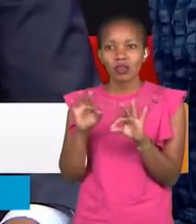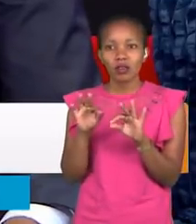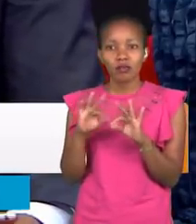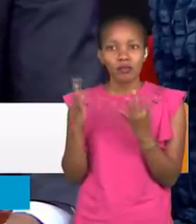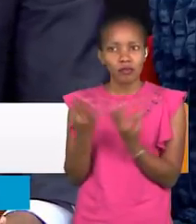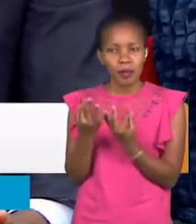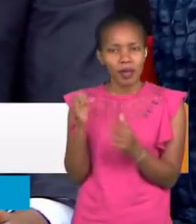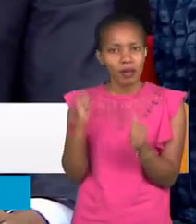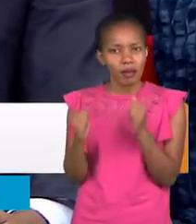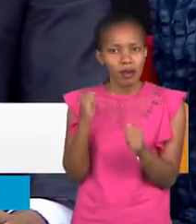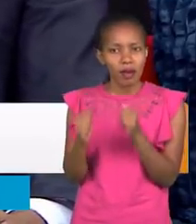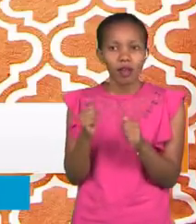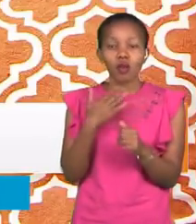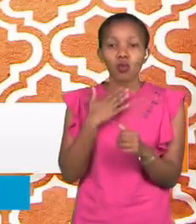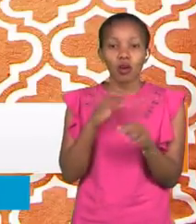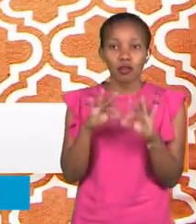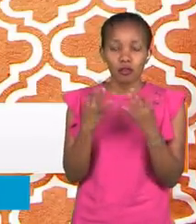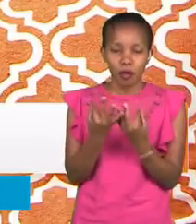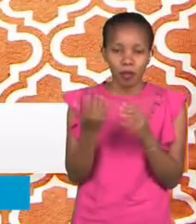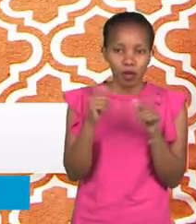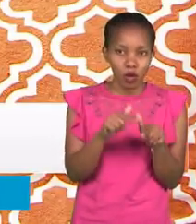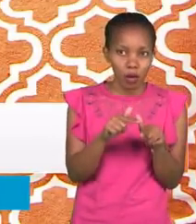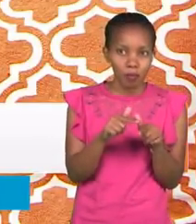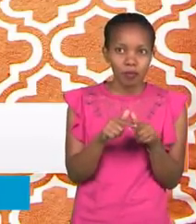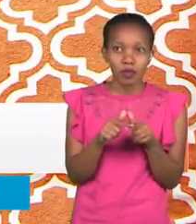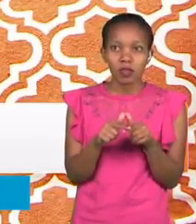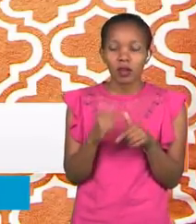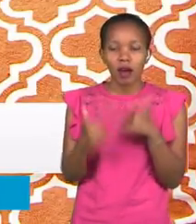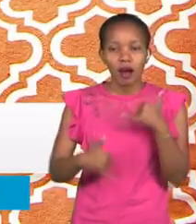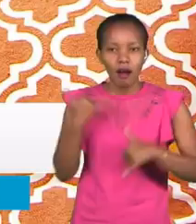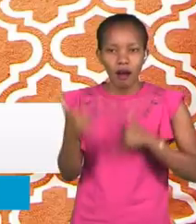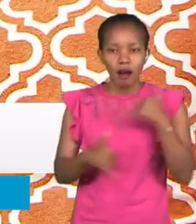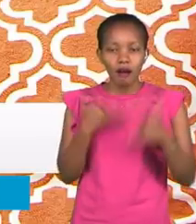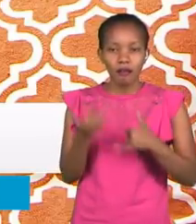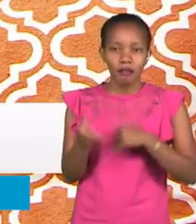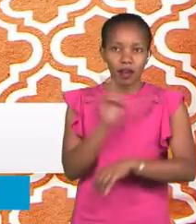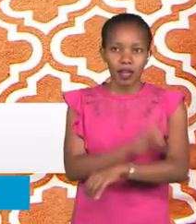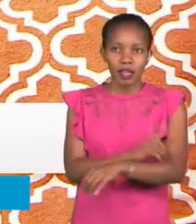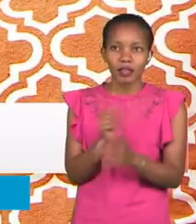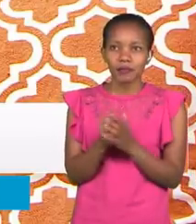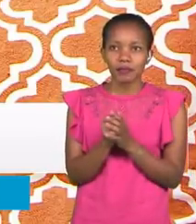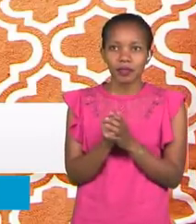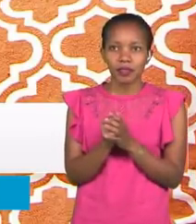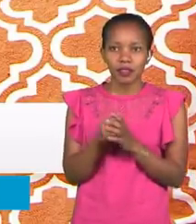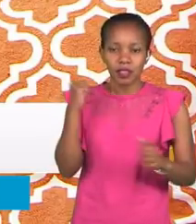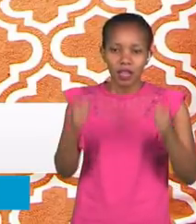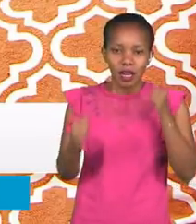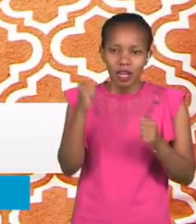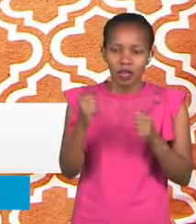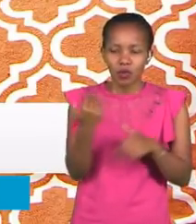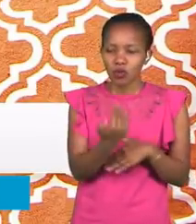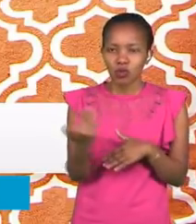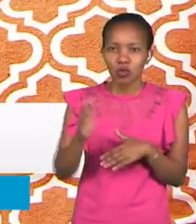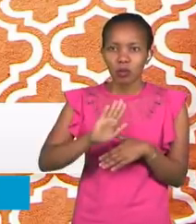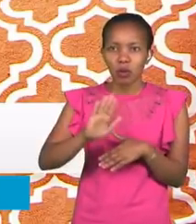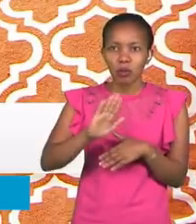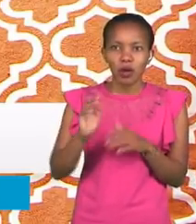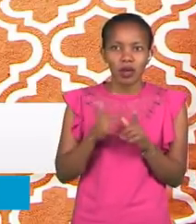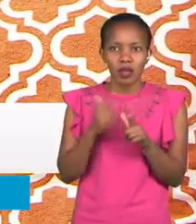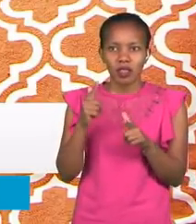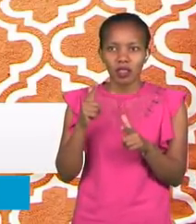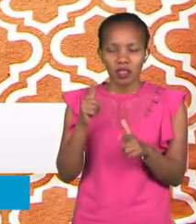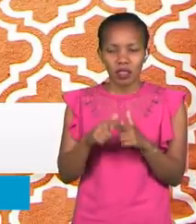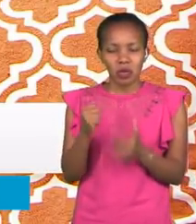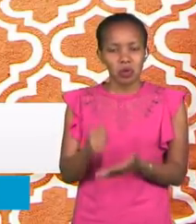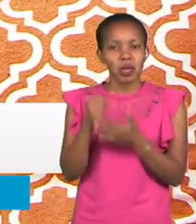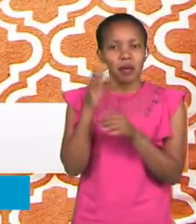we do. Ah, we okay. we want the family to come because okay. it's also a fun day. Yeah. It's also a way to, it's constructive, mm-hmm. running with mm-hmm. your children. It's I think true you that. Build some rapport. It's